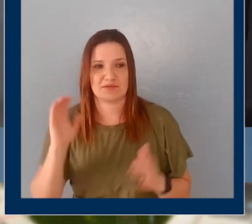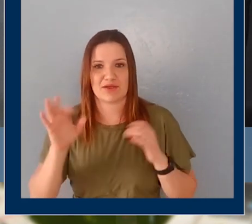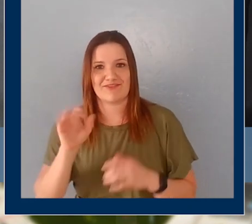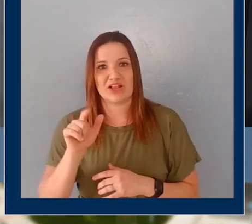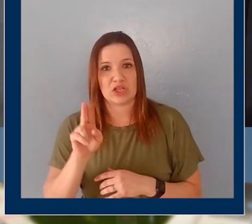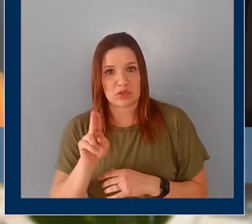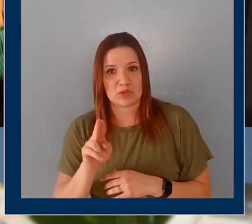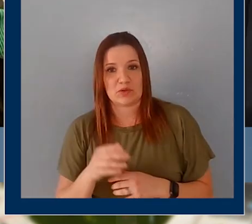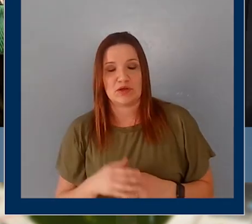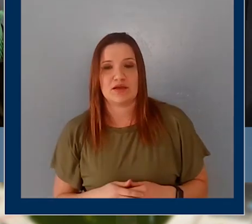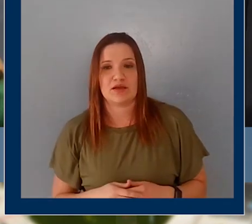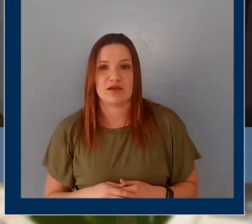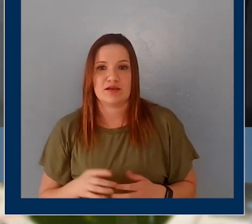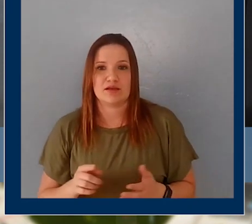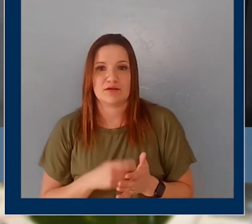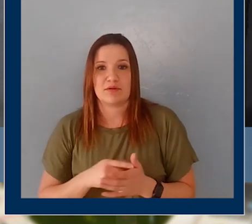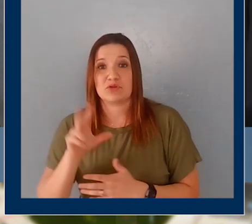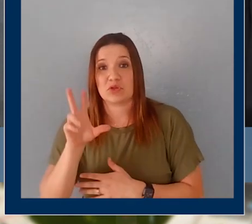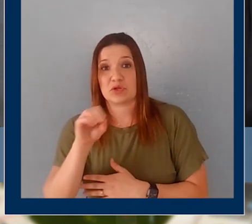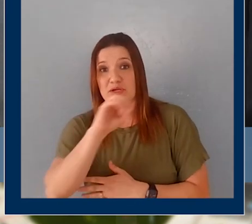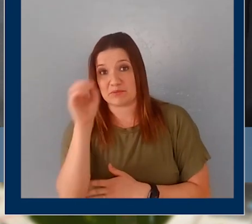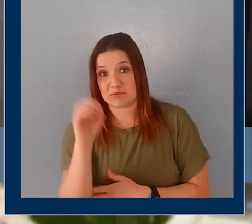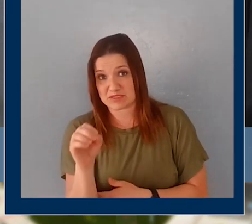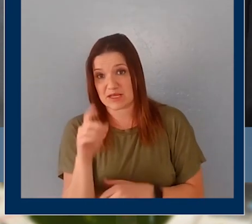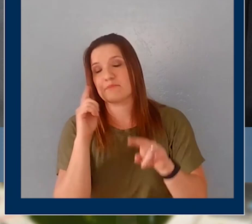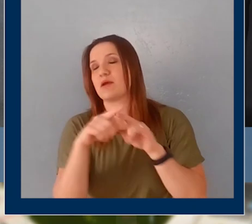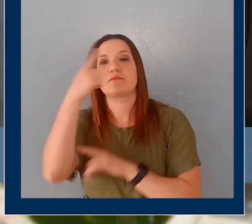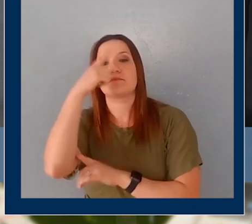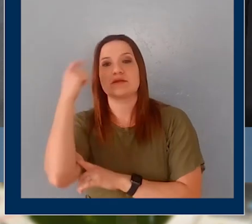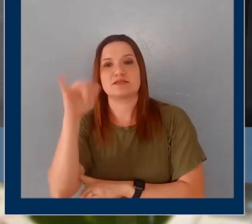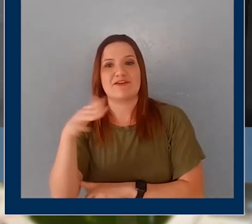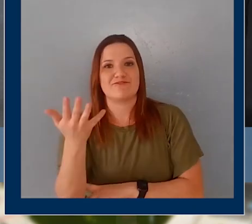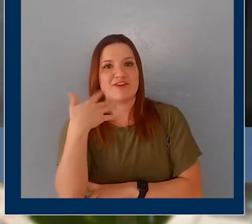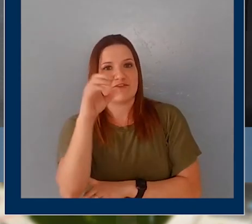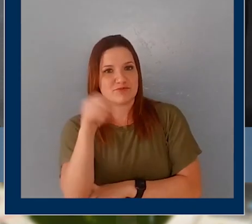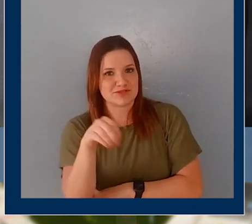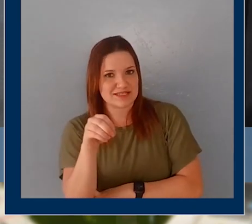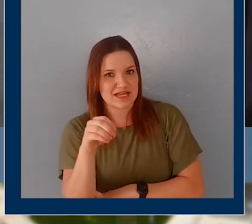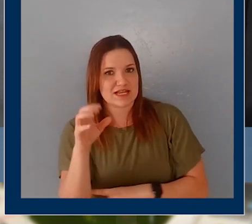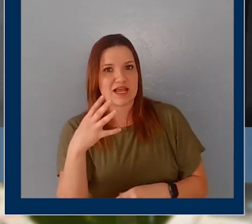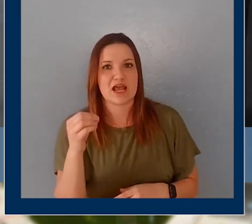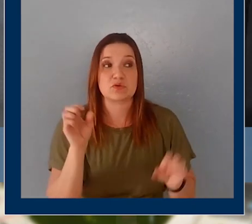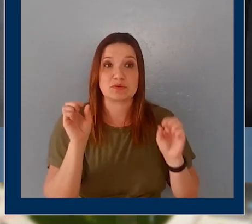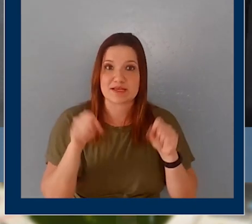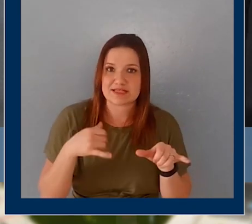that 5% and you can still contract it and then give it to somebody, I think that's why